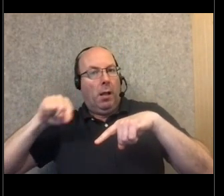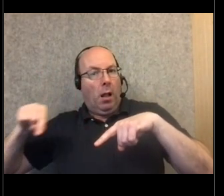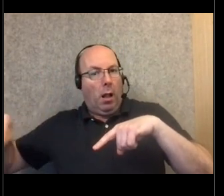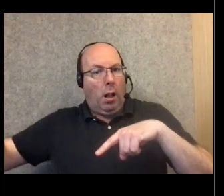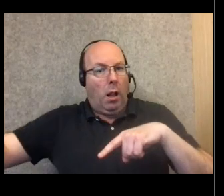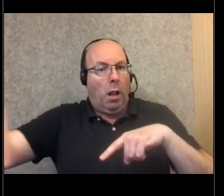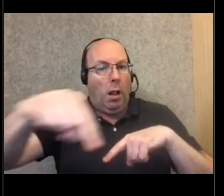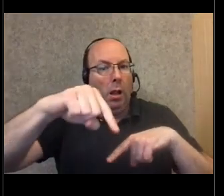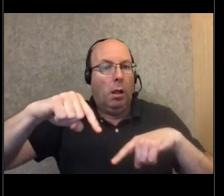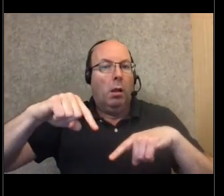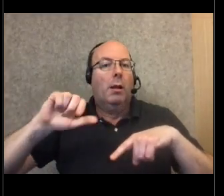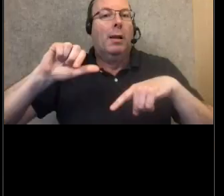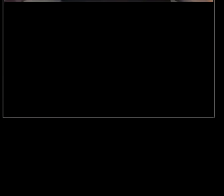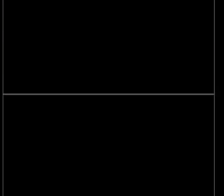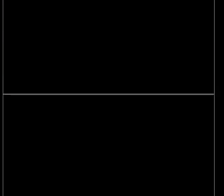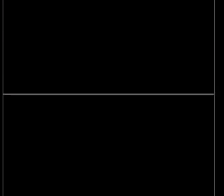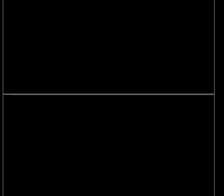exceeds 10%.